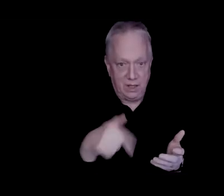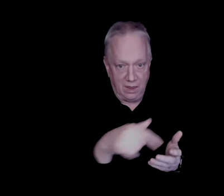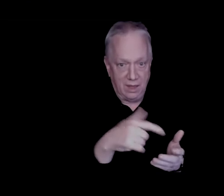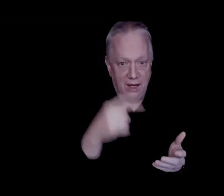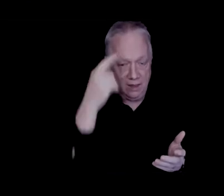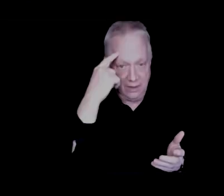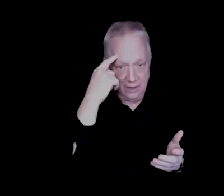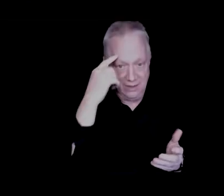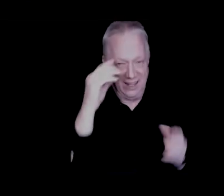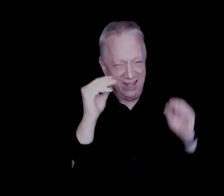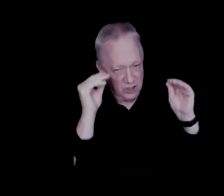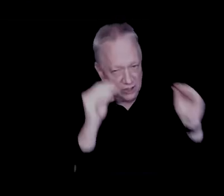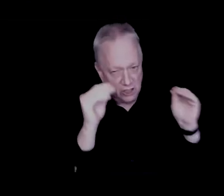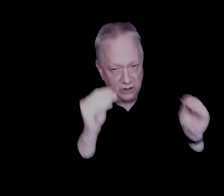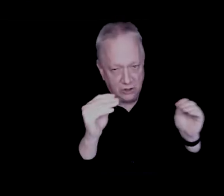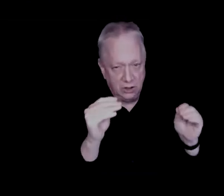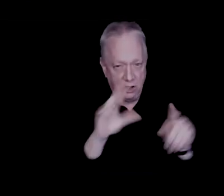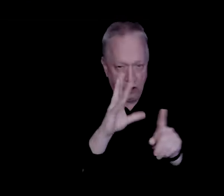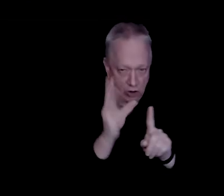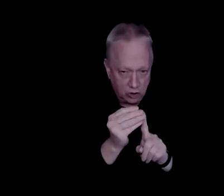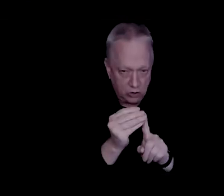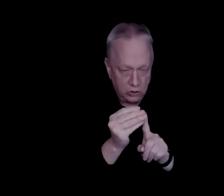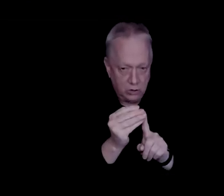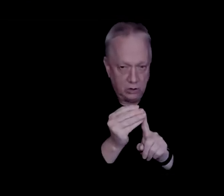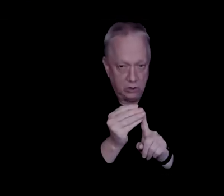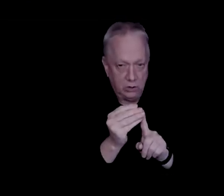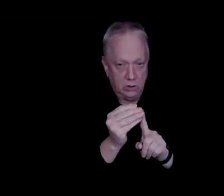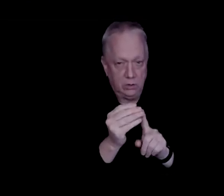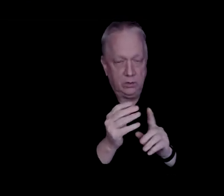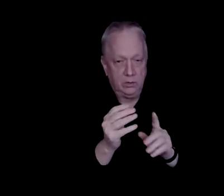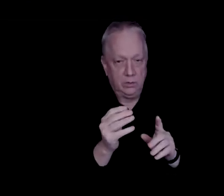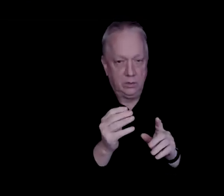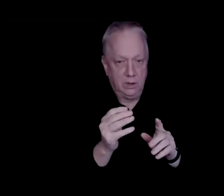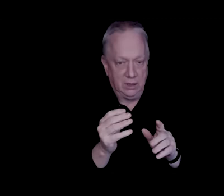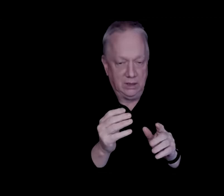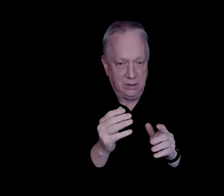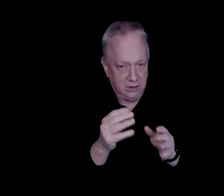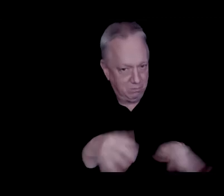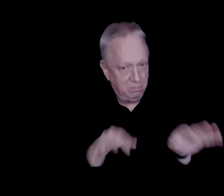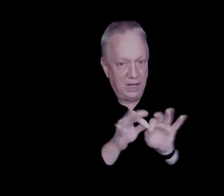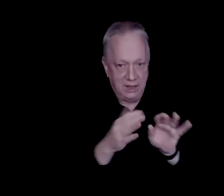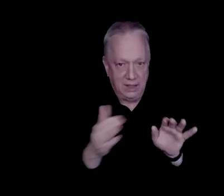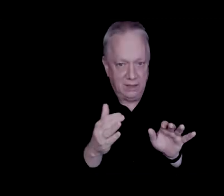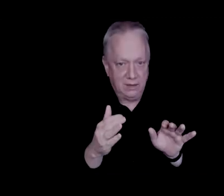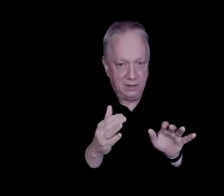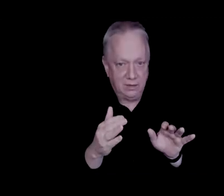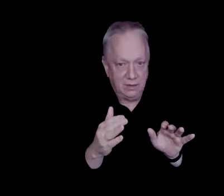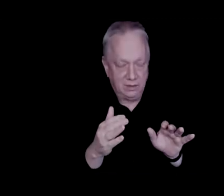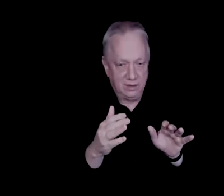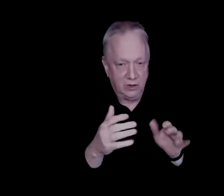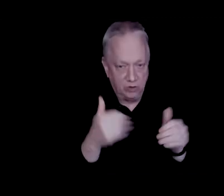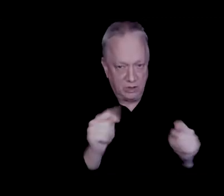the education and the culture is the main war against the extremism.